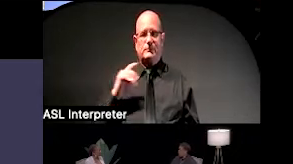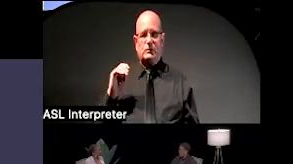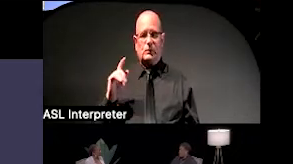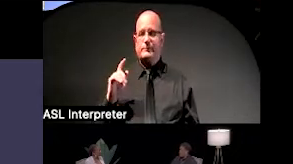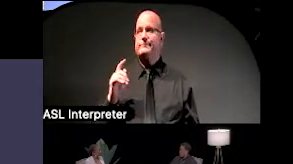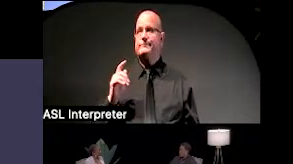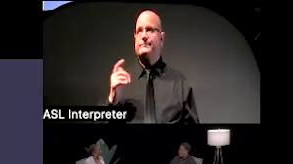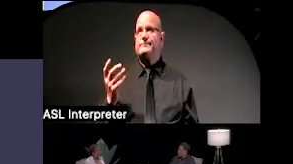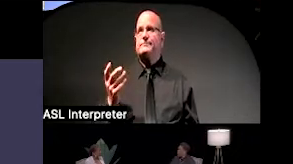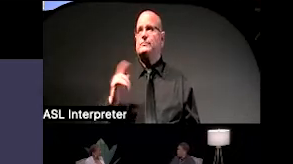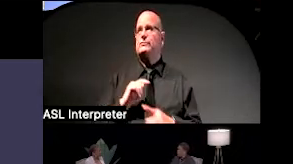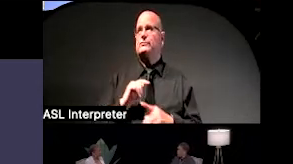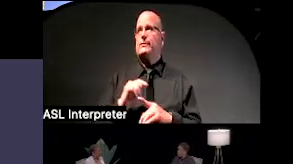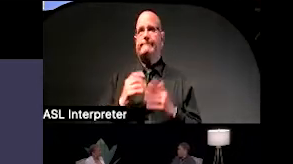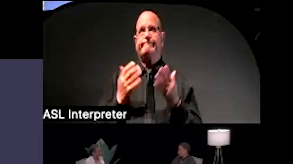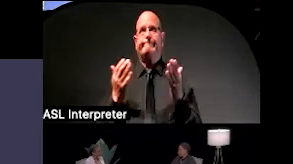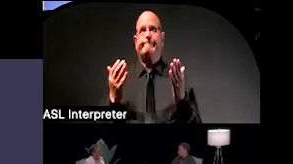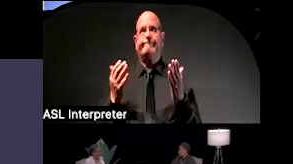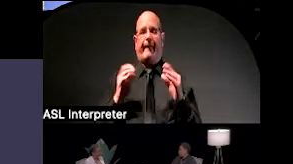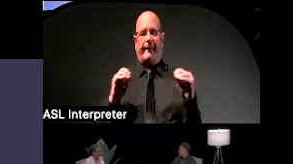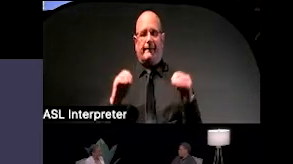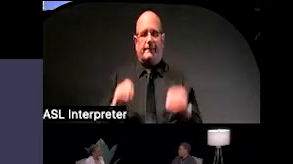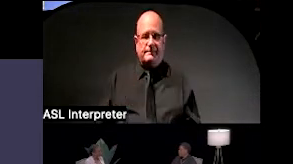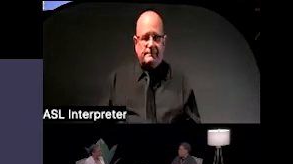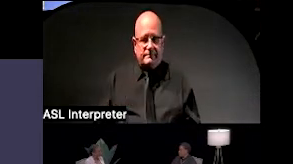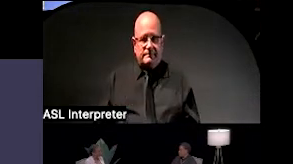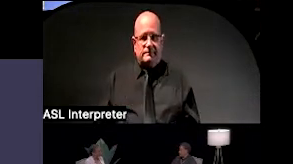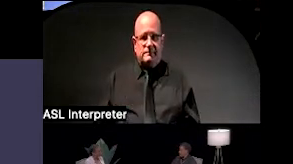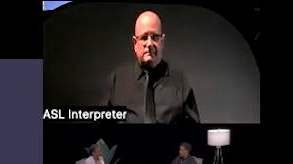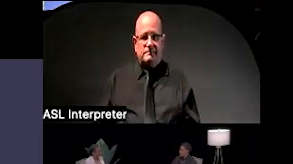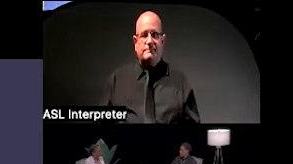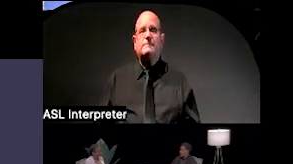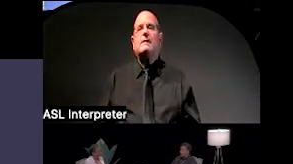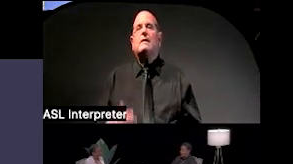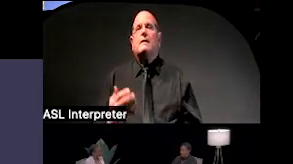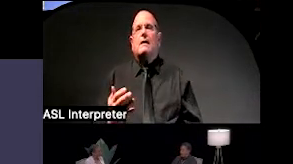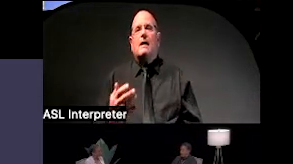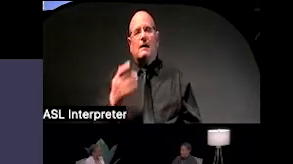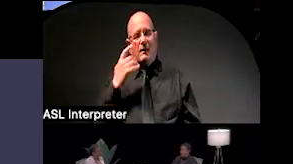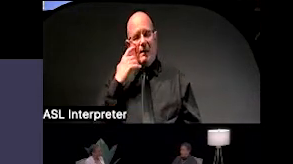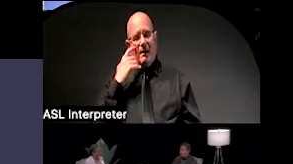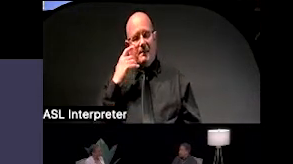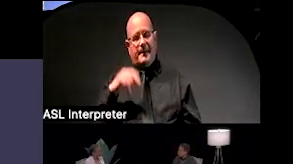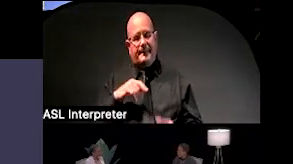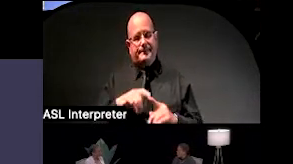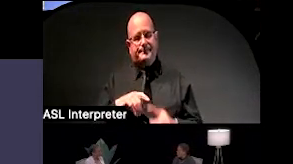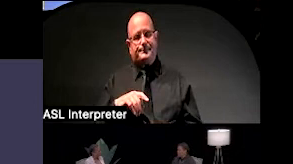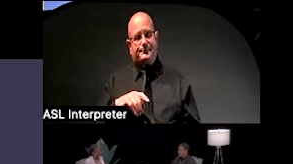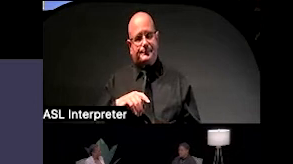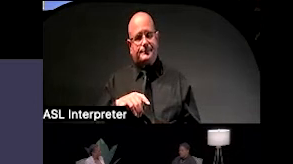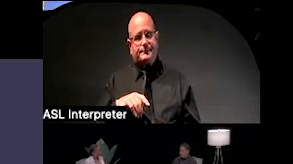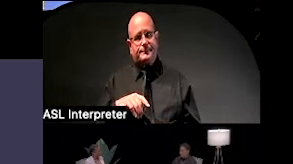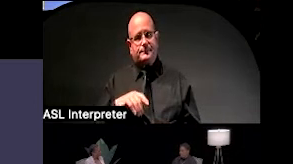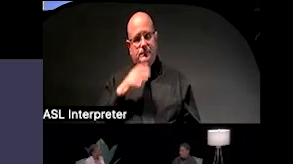but not trained appropriately on that tool, or how to use it? And so I thought about, as she was speaking, I